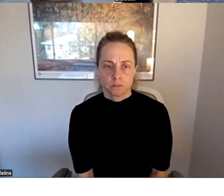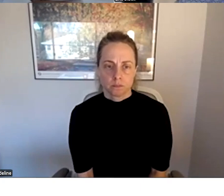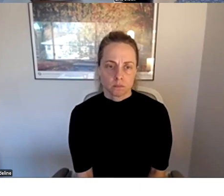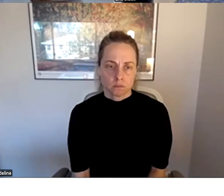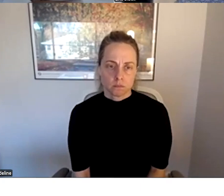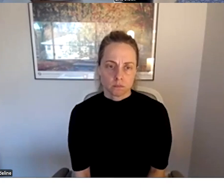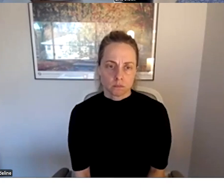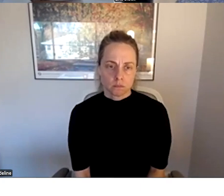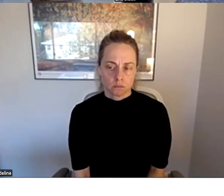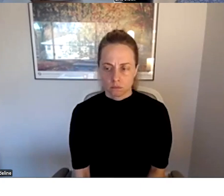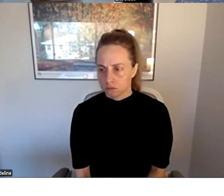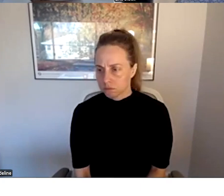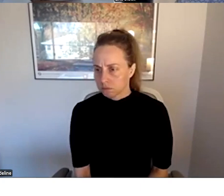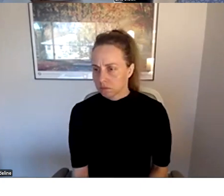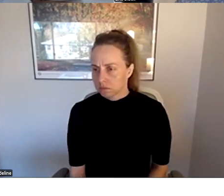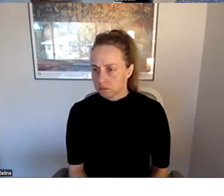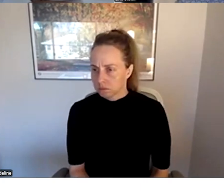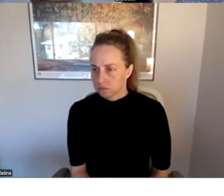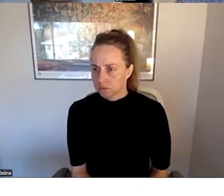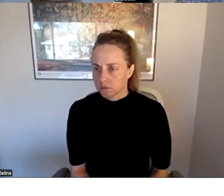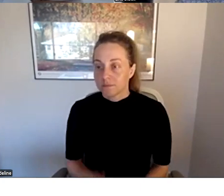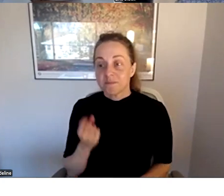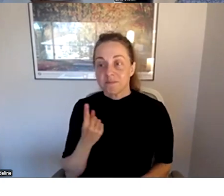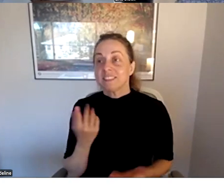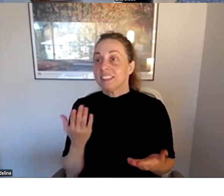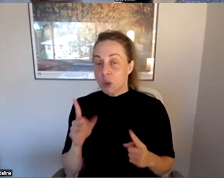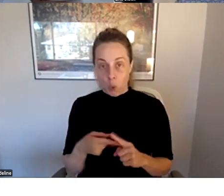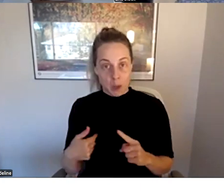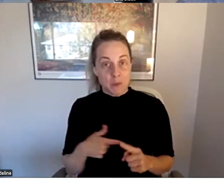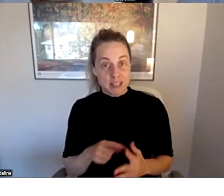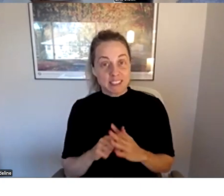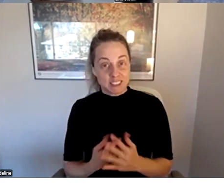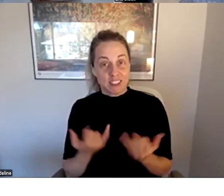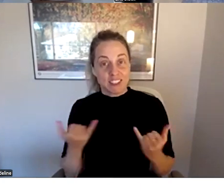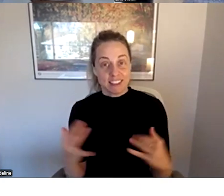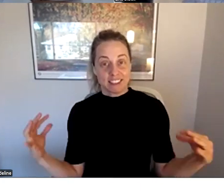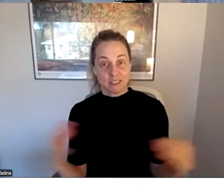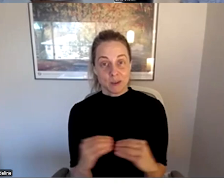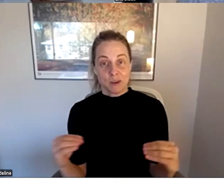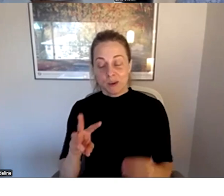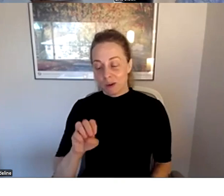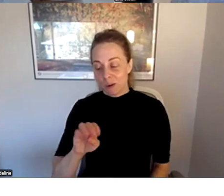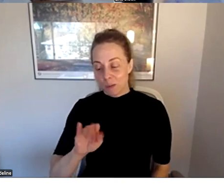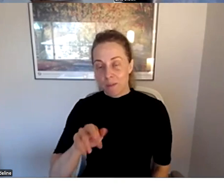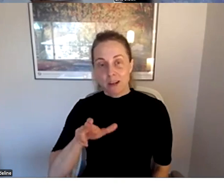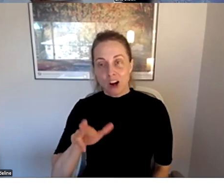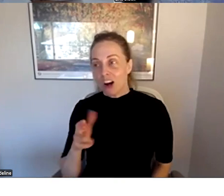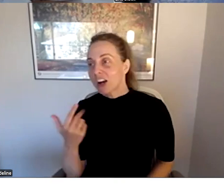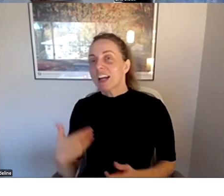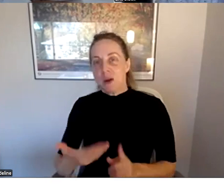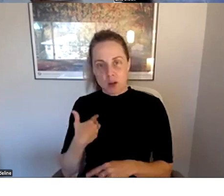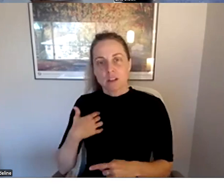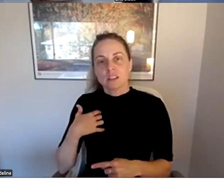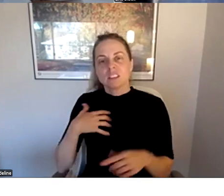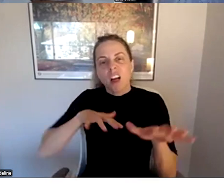Here in Minnesota, it was cloudy and dreary when this webinar started, and now it is very sunny and beautiful outside. I think